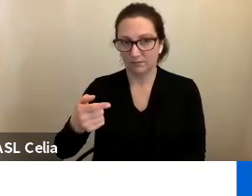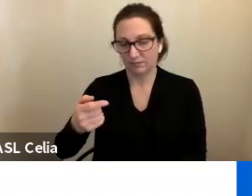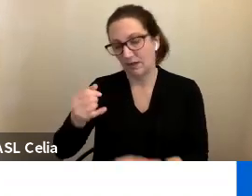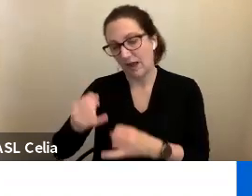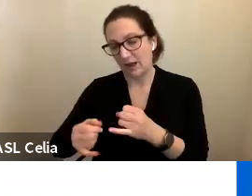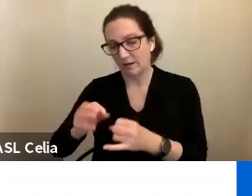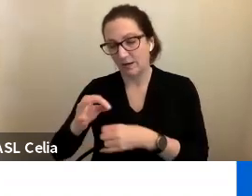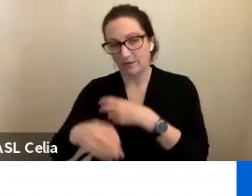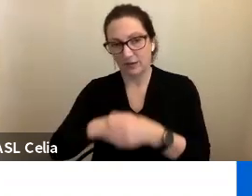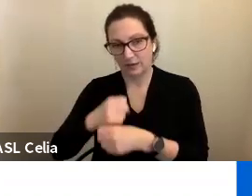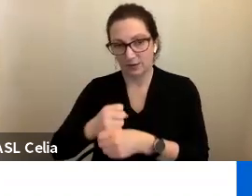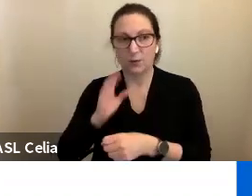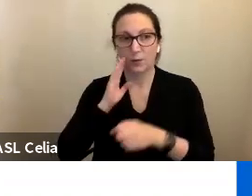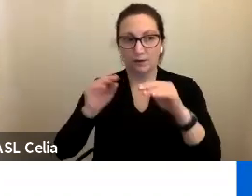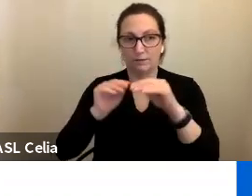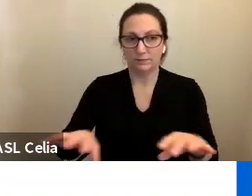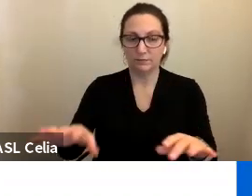year.